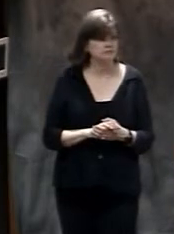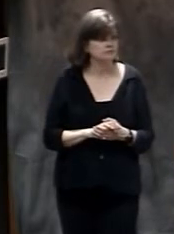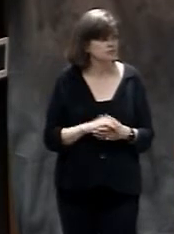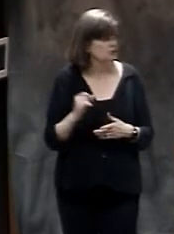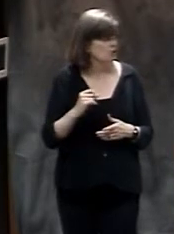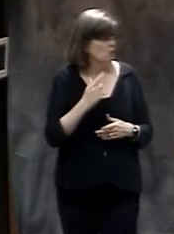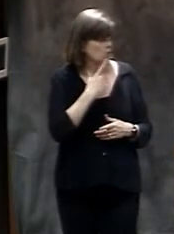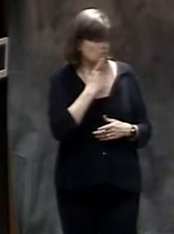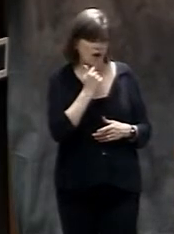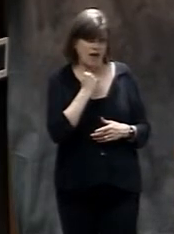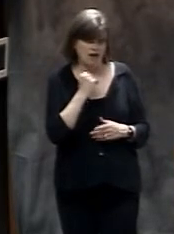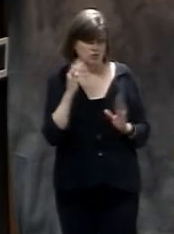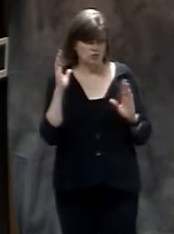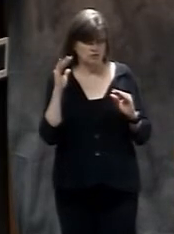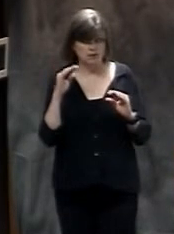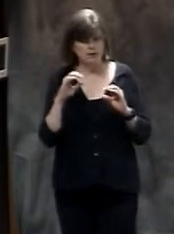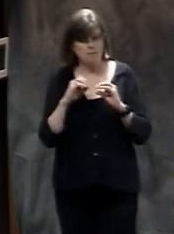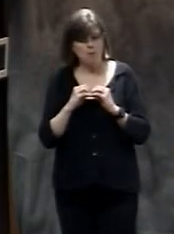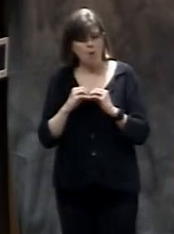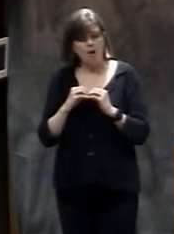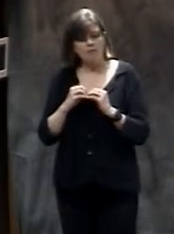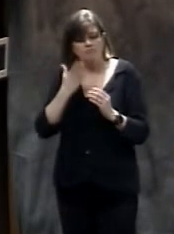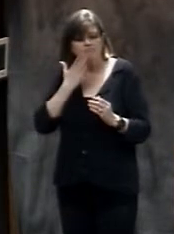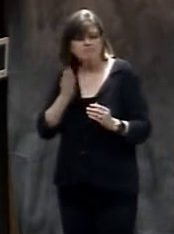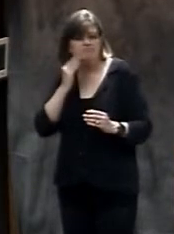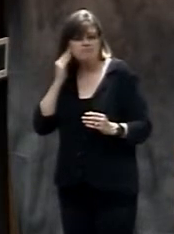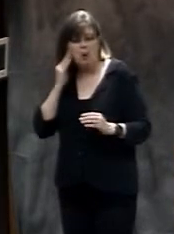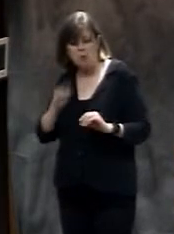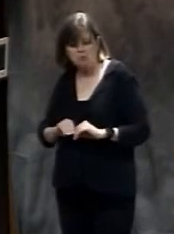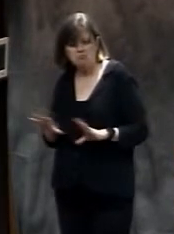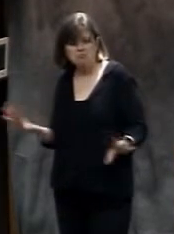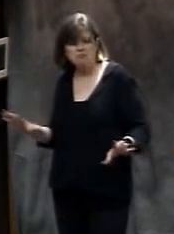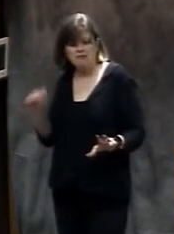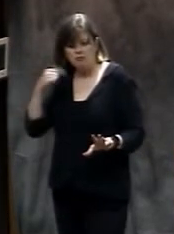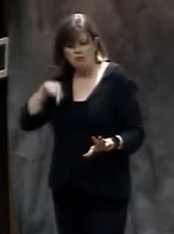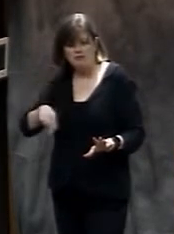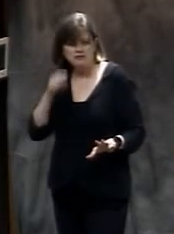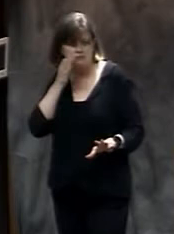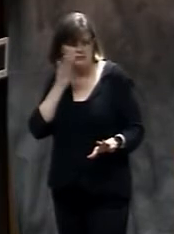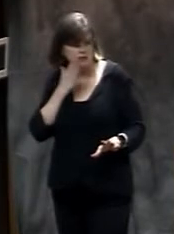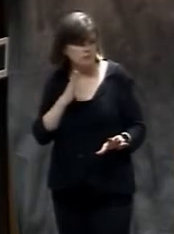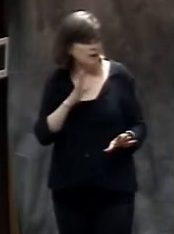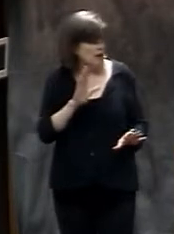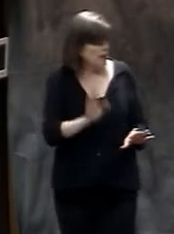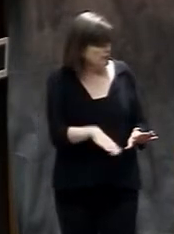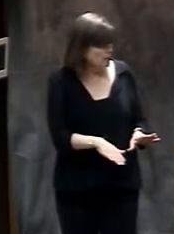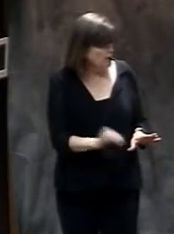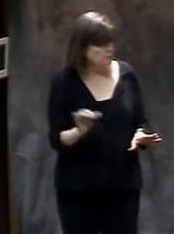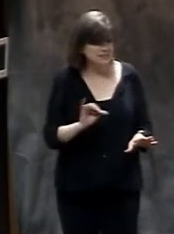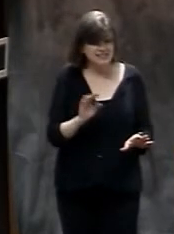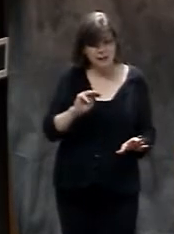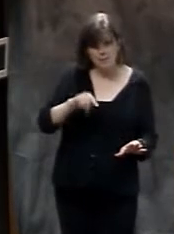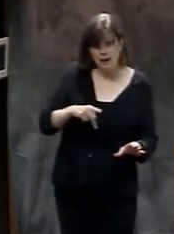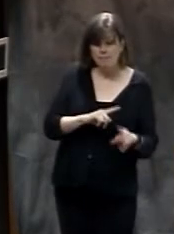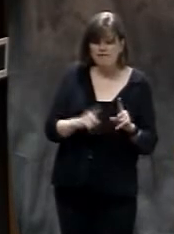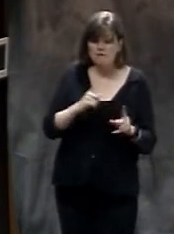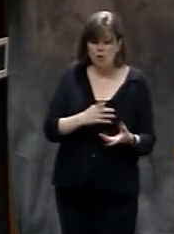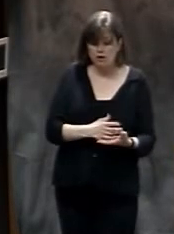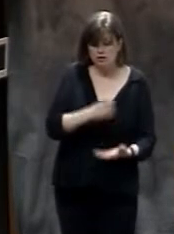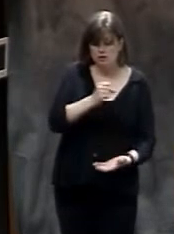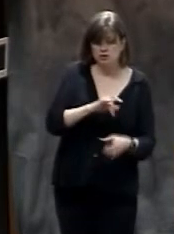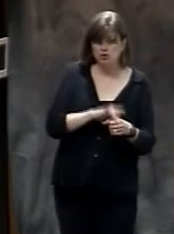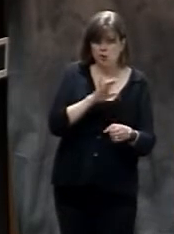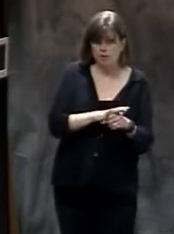the red areas to be where we'd have much more suitability for these mosquitoes. And then on the bottom, we have the exact same map, but it's for a soda